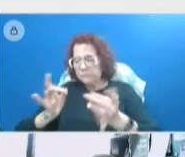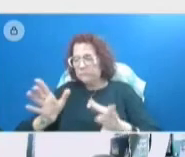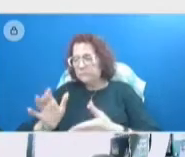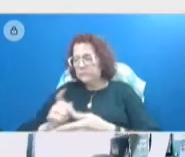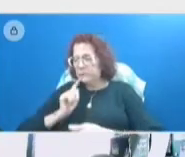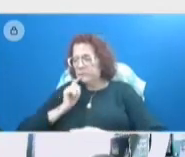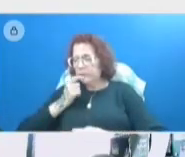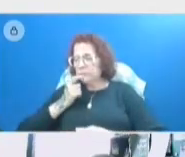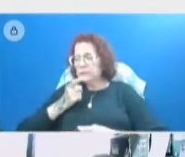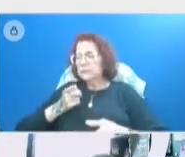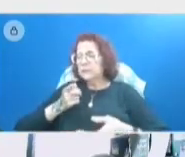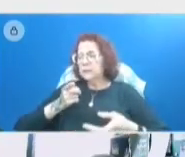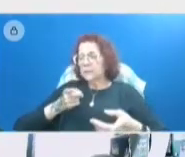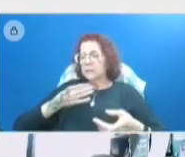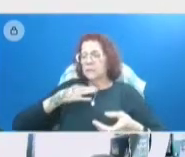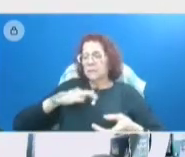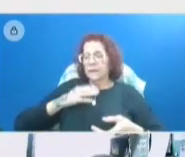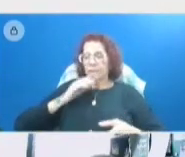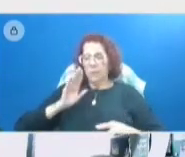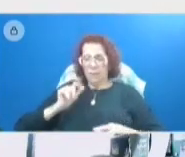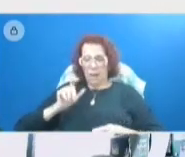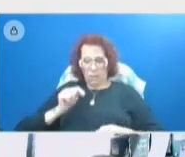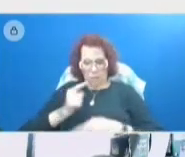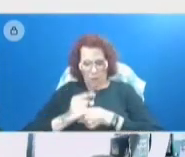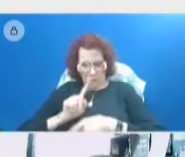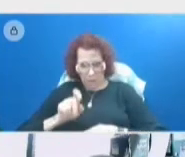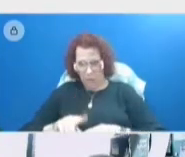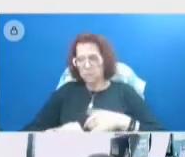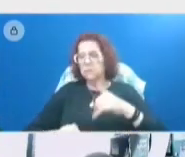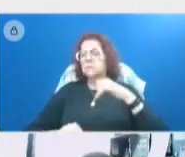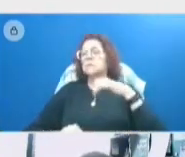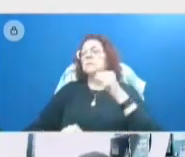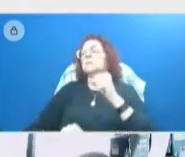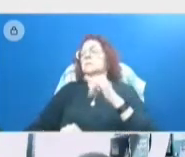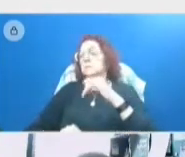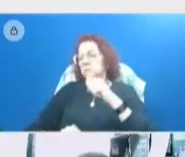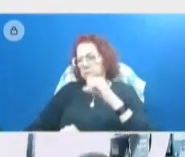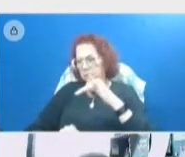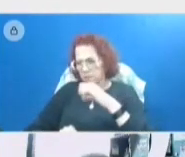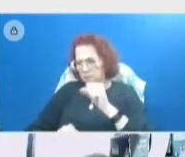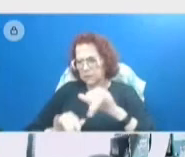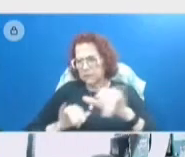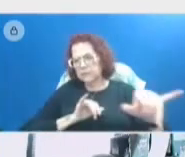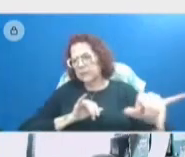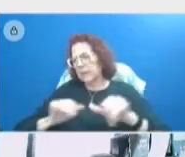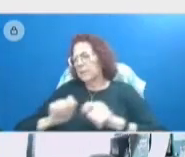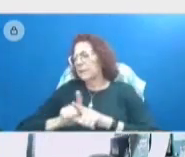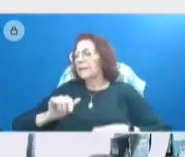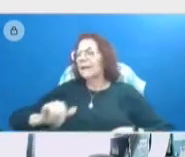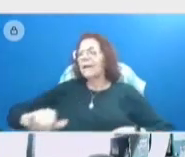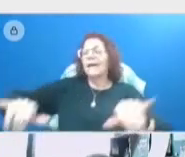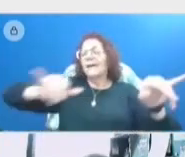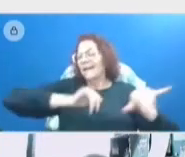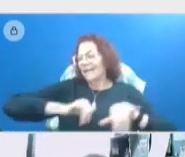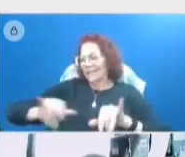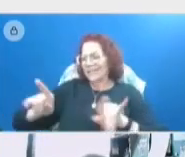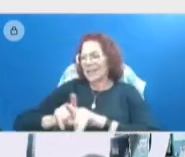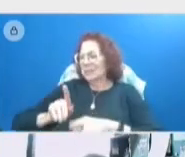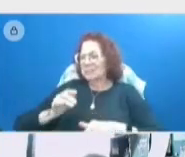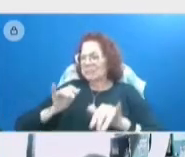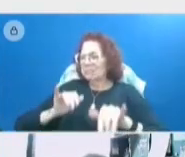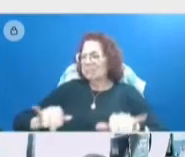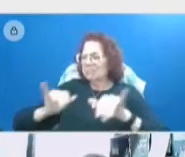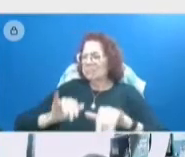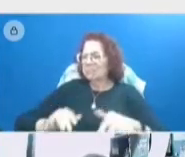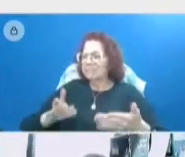ballot? Yes. As with any ballot, you have to attest to